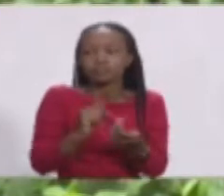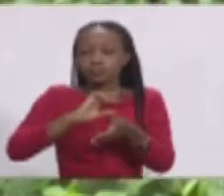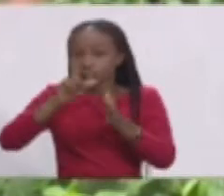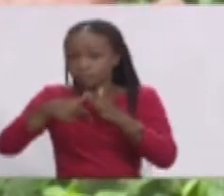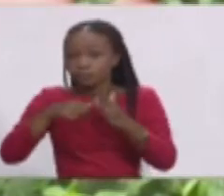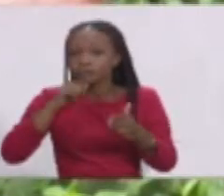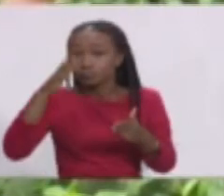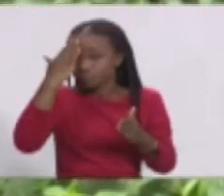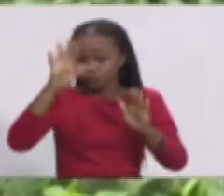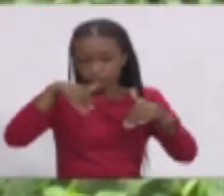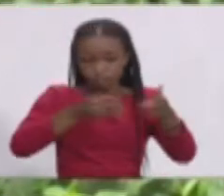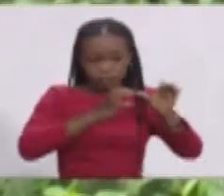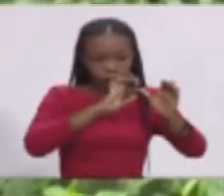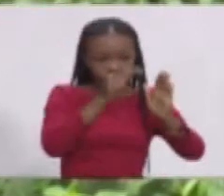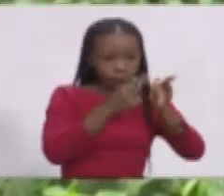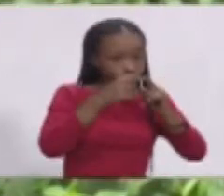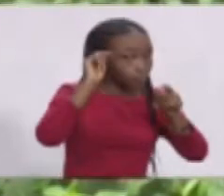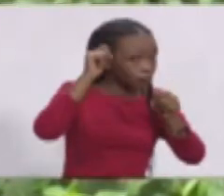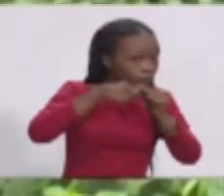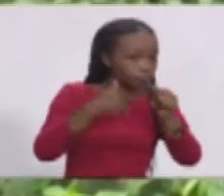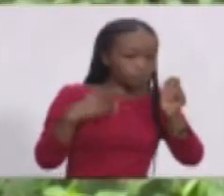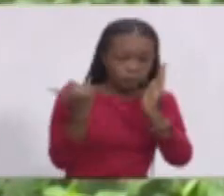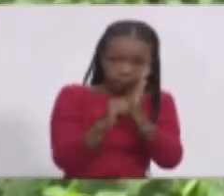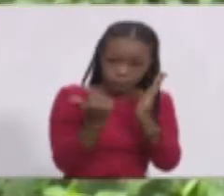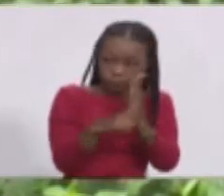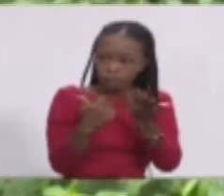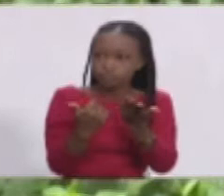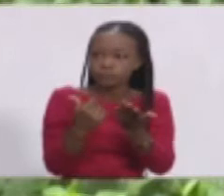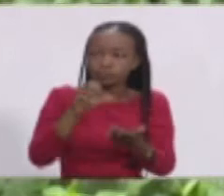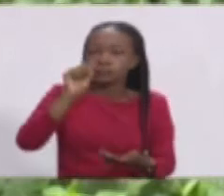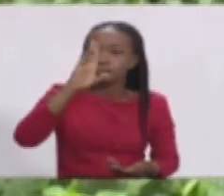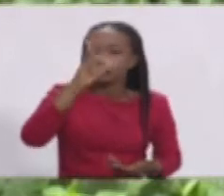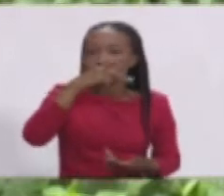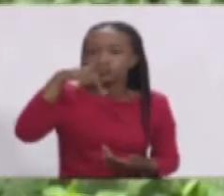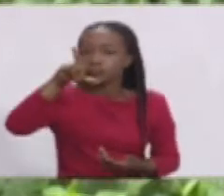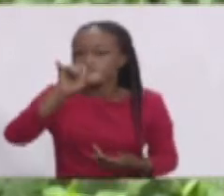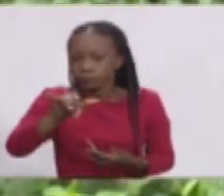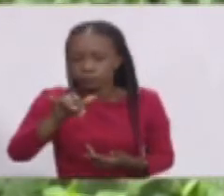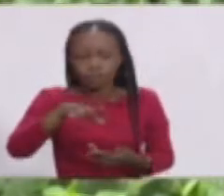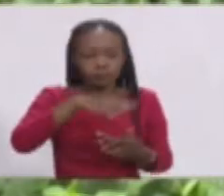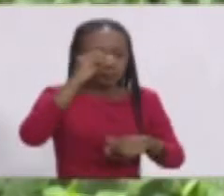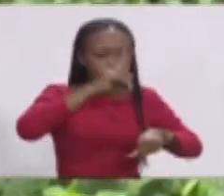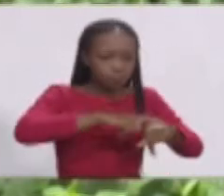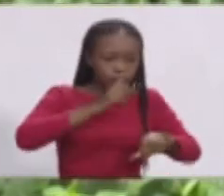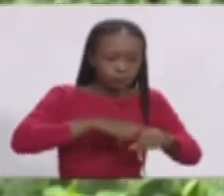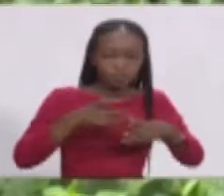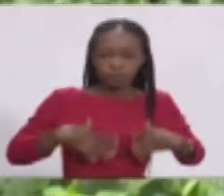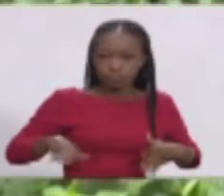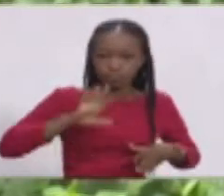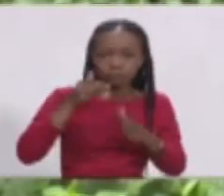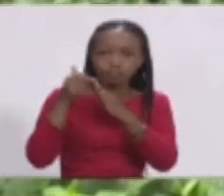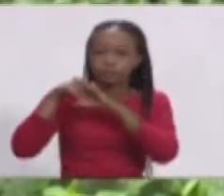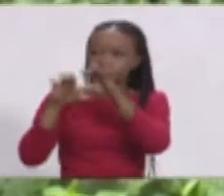how they'll do it, because globally there's a crisis, supplies and getting these things takes time. But that's a place where people across the